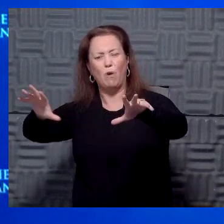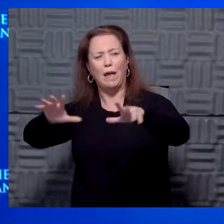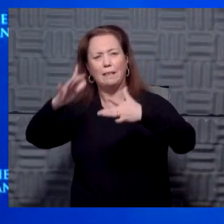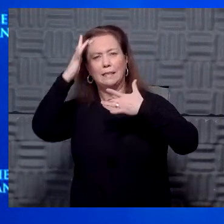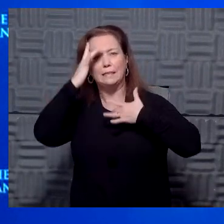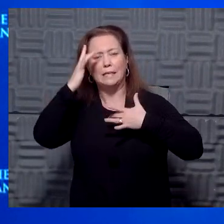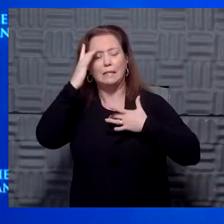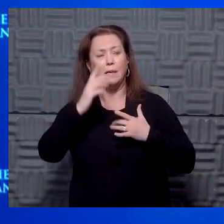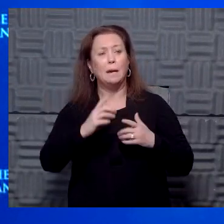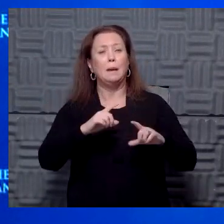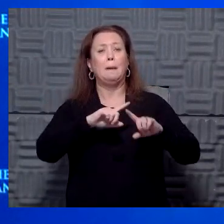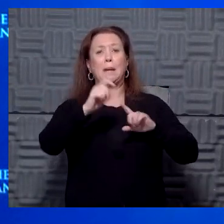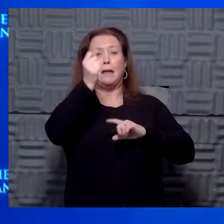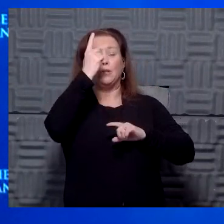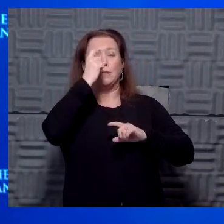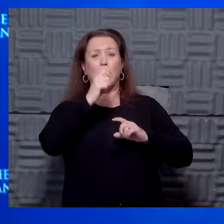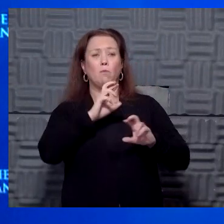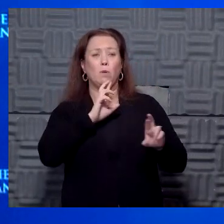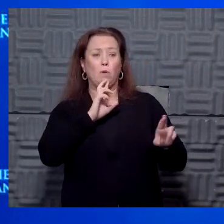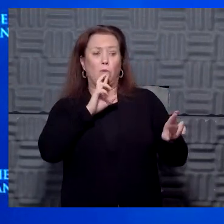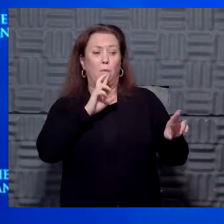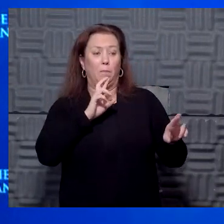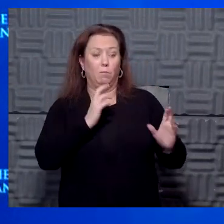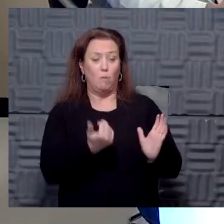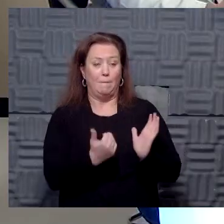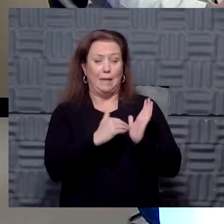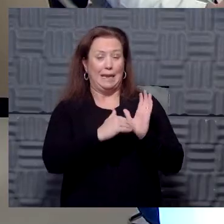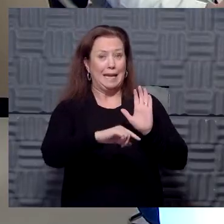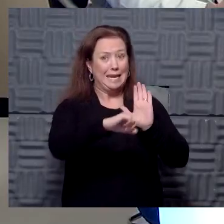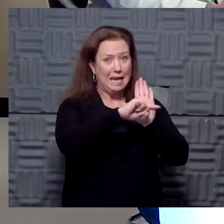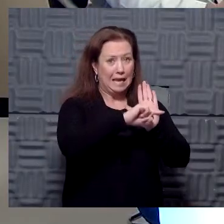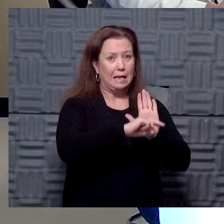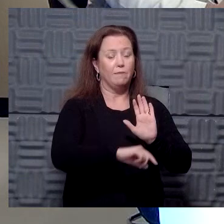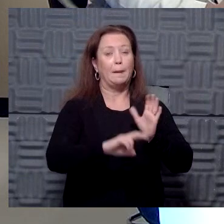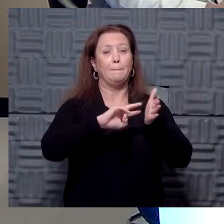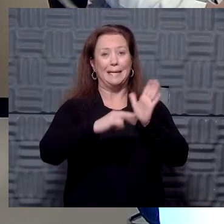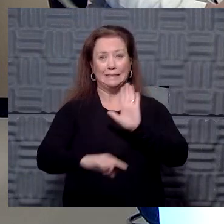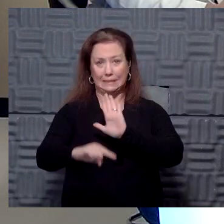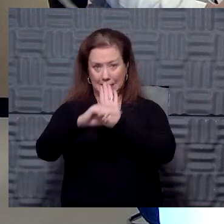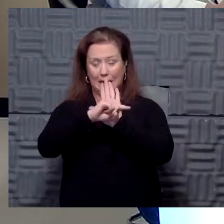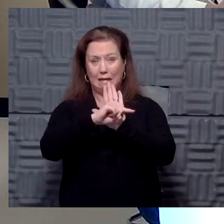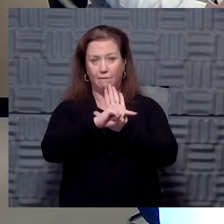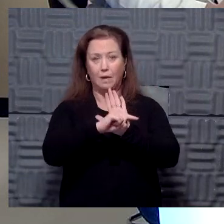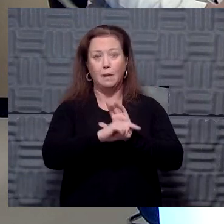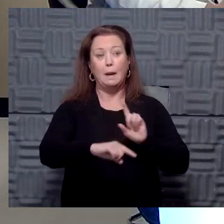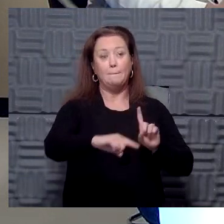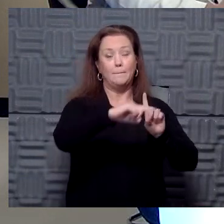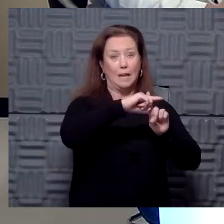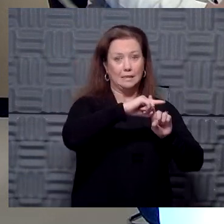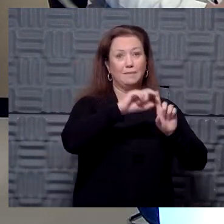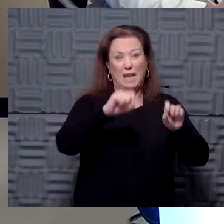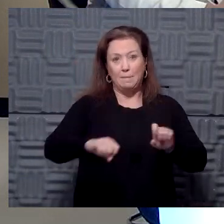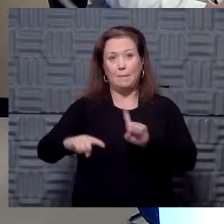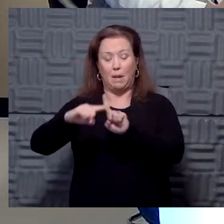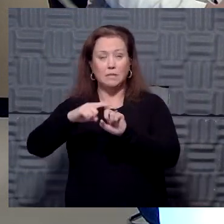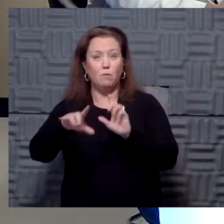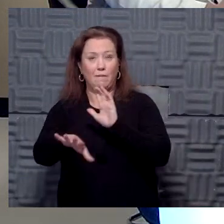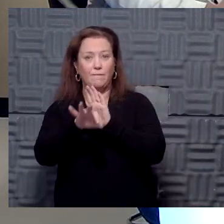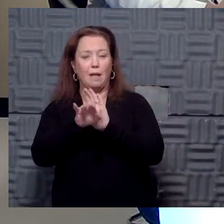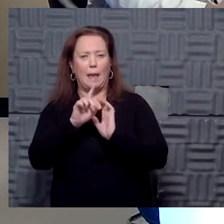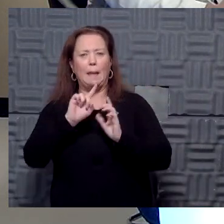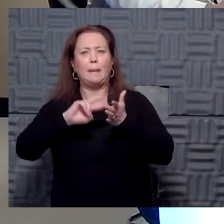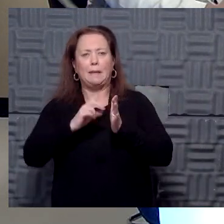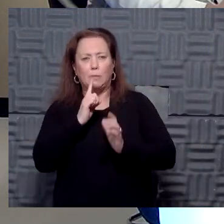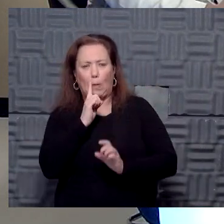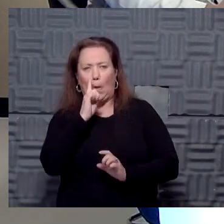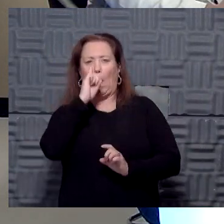our testing, negatives, when we do repeat sometimes, negative is negative. That's what we found, and positive has been positive. So, That's right. We